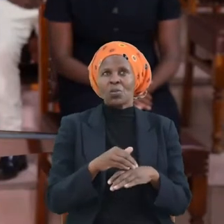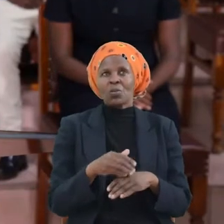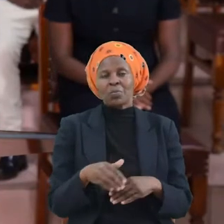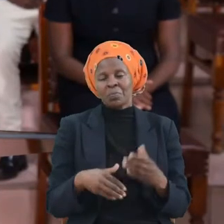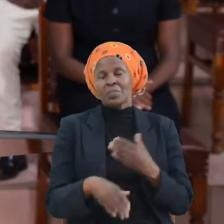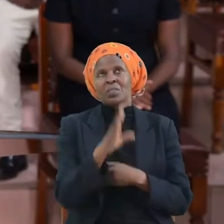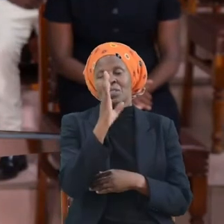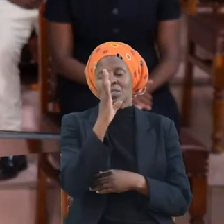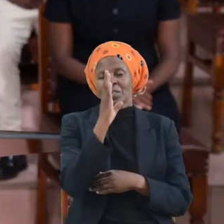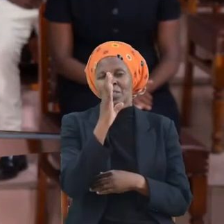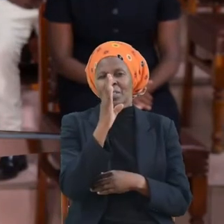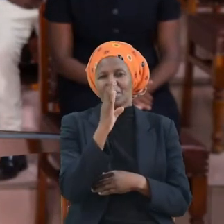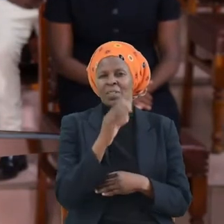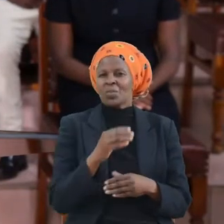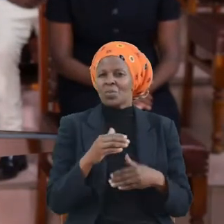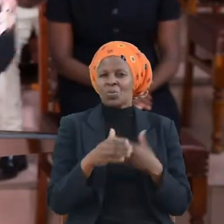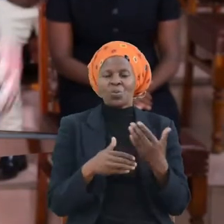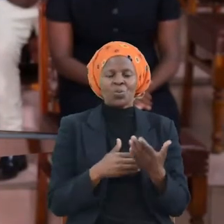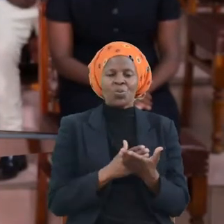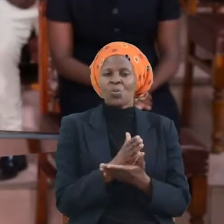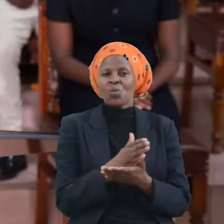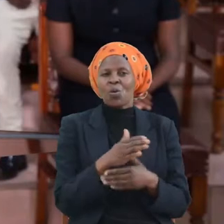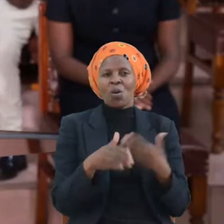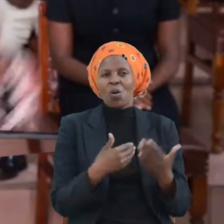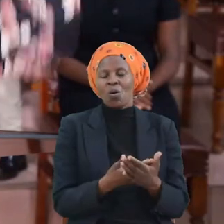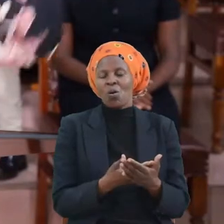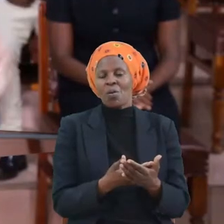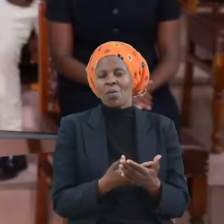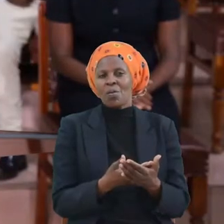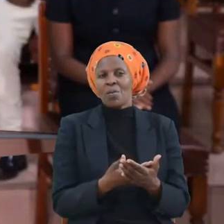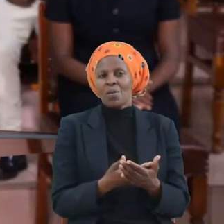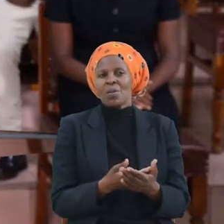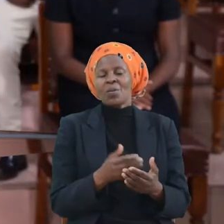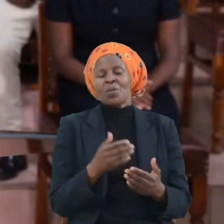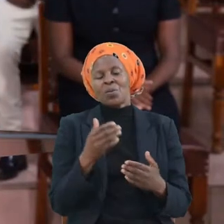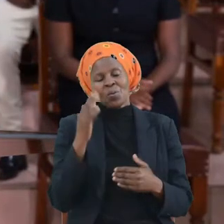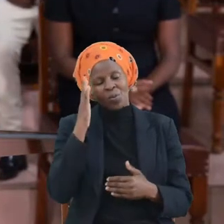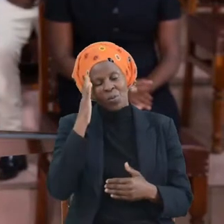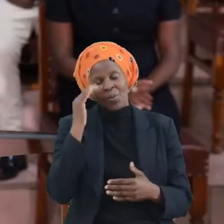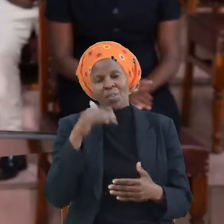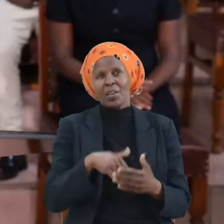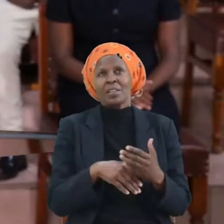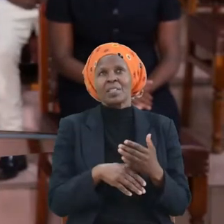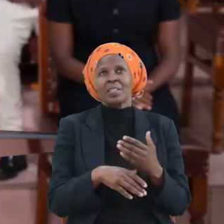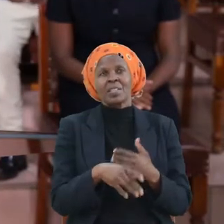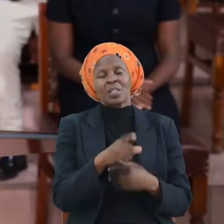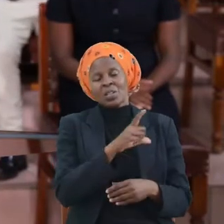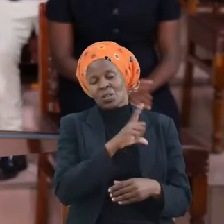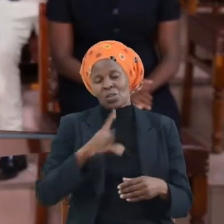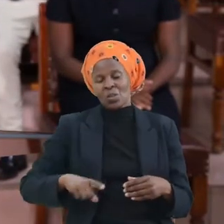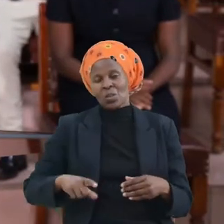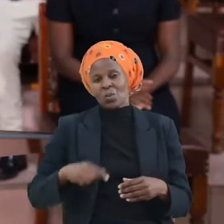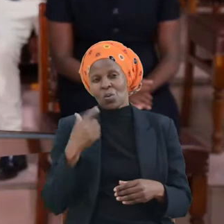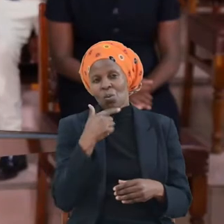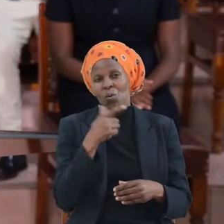It doesn't matter how the mountain looks like, the problem, the challenges look like. Let us know that we have a God who serves. The Lord that we serve